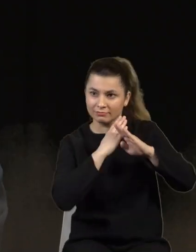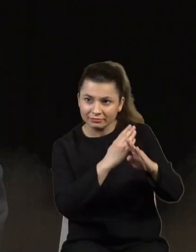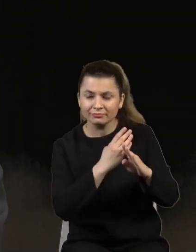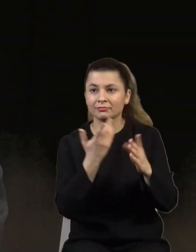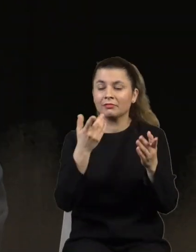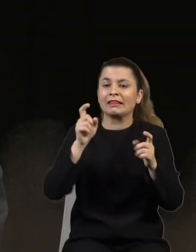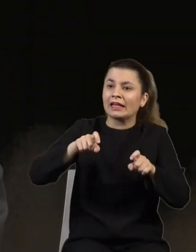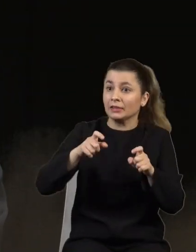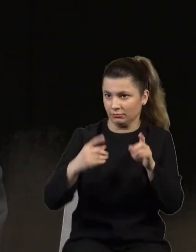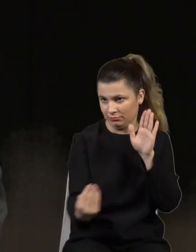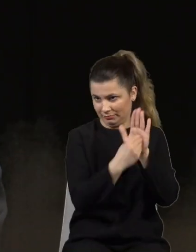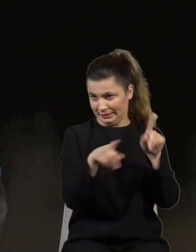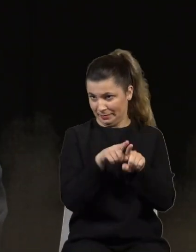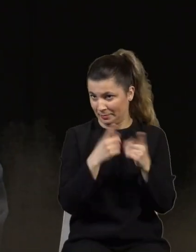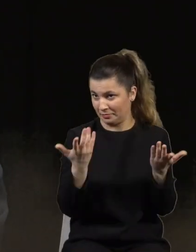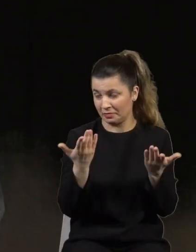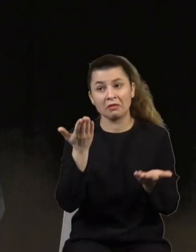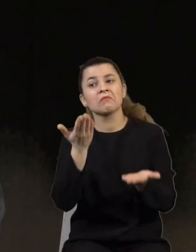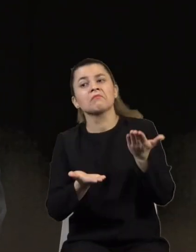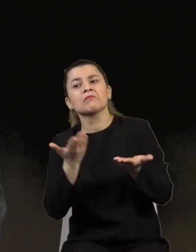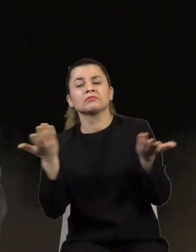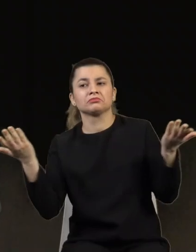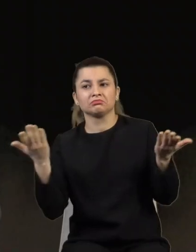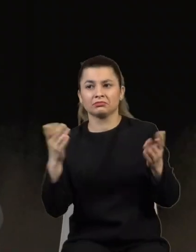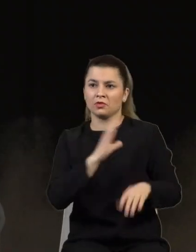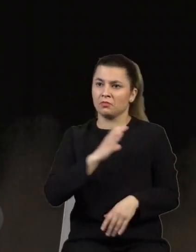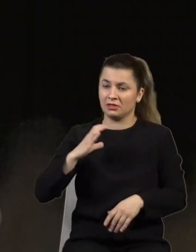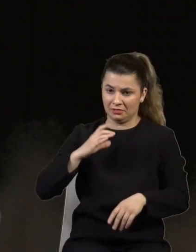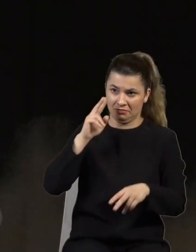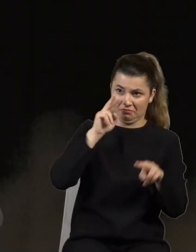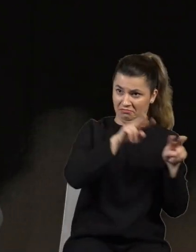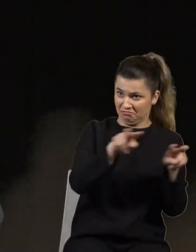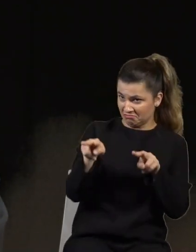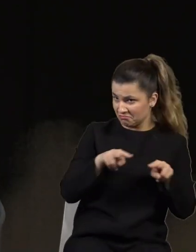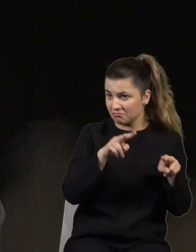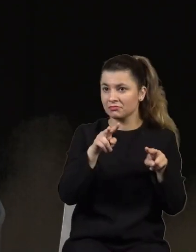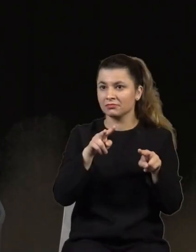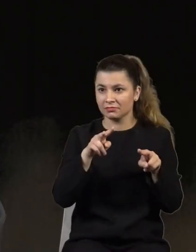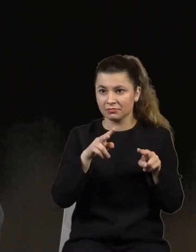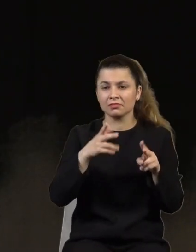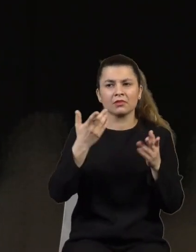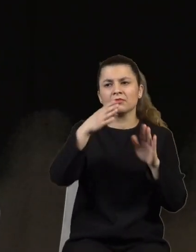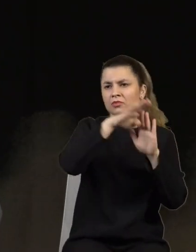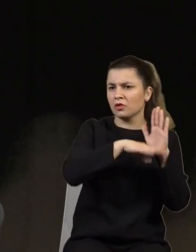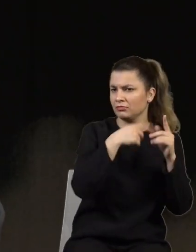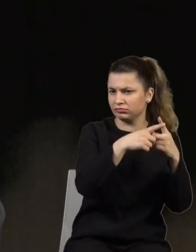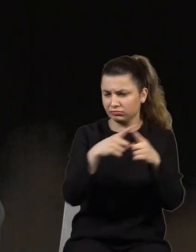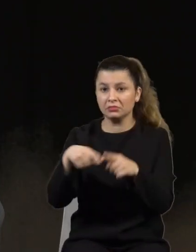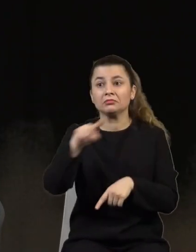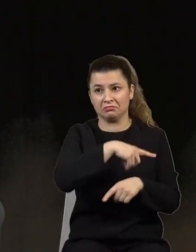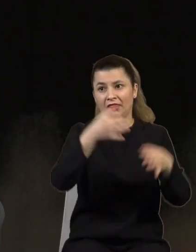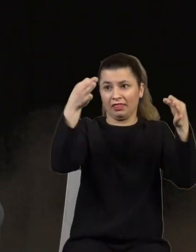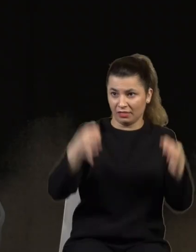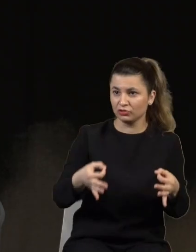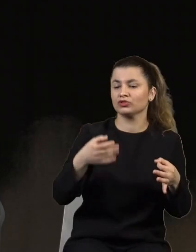monitoring committee for particular programs, additional points for projects meeting dual